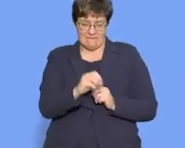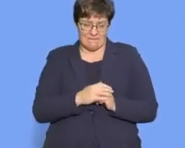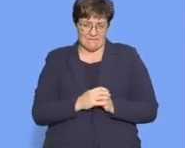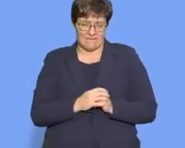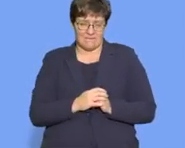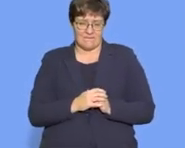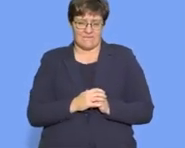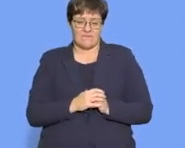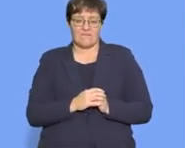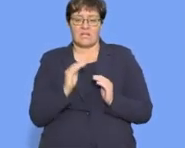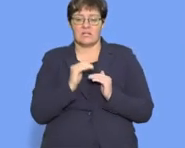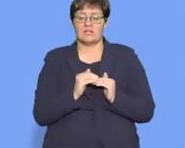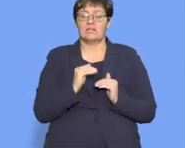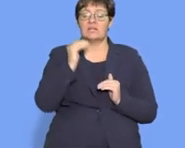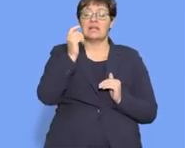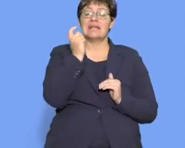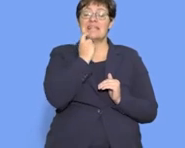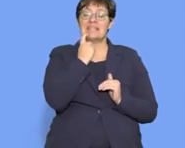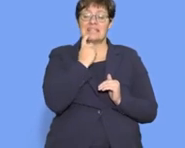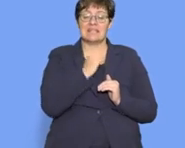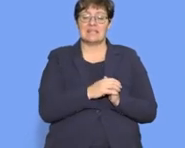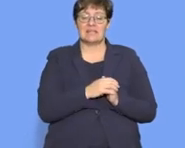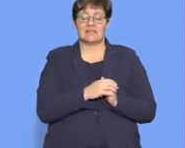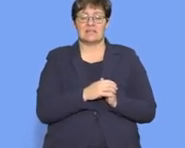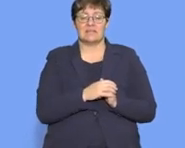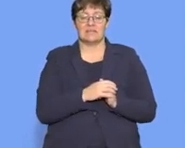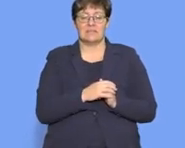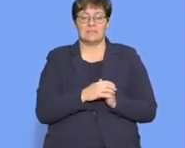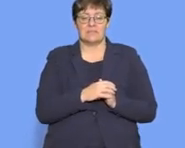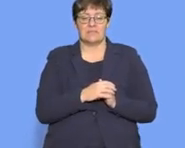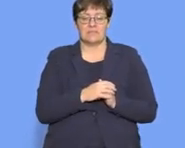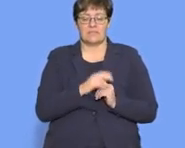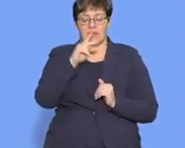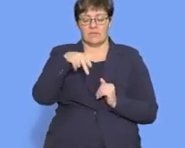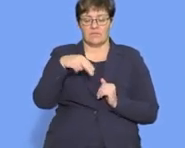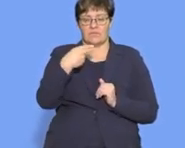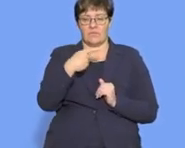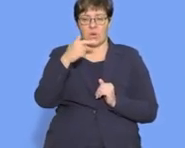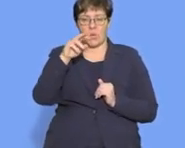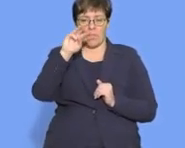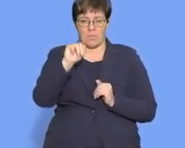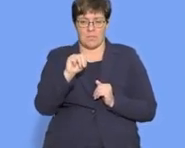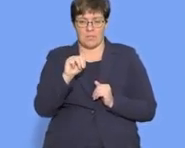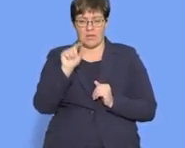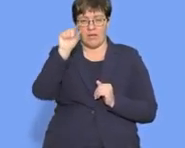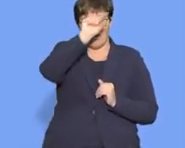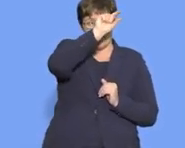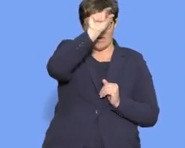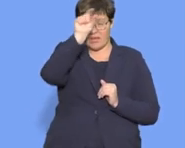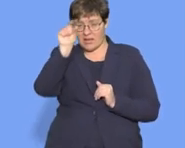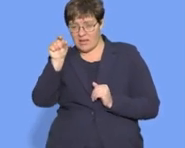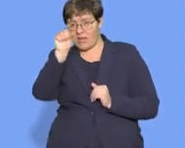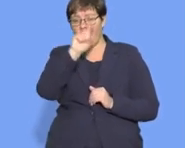Next easiest one to pick up is going to be your phloem, and we can pick that up because there